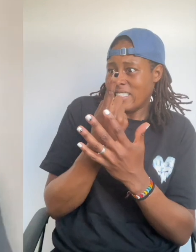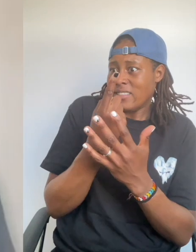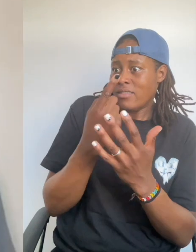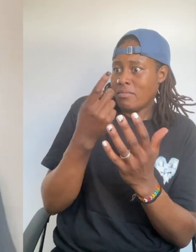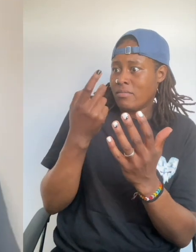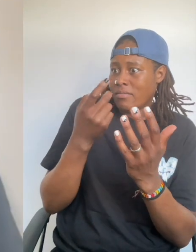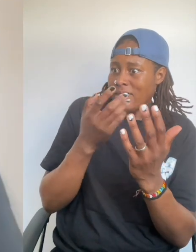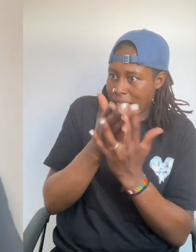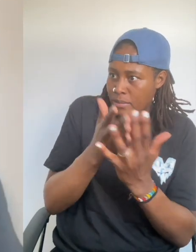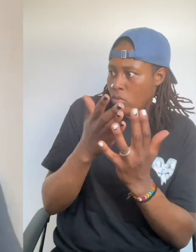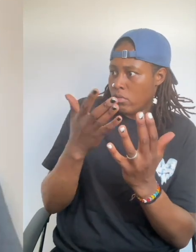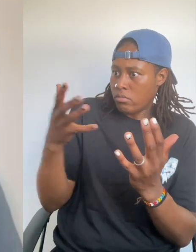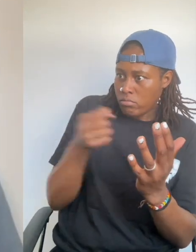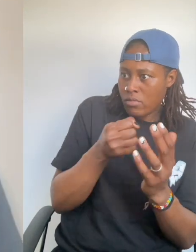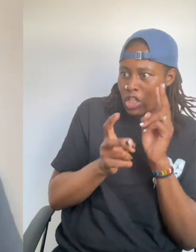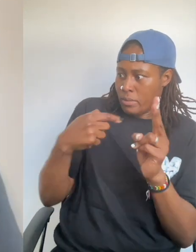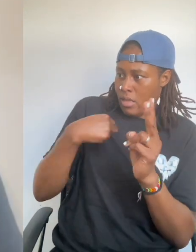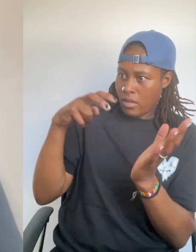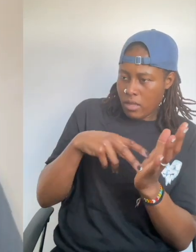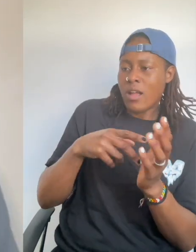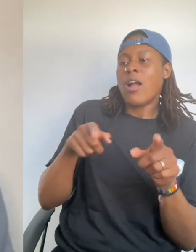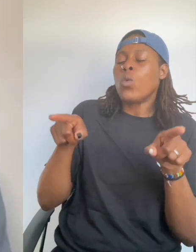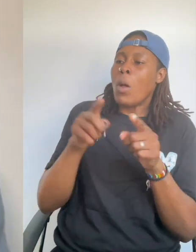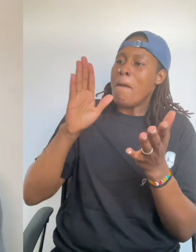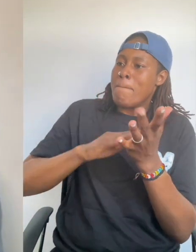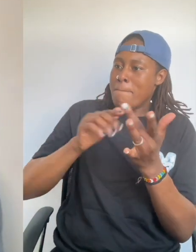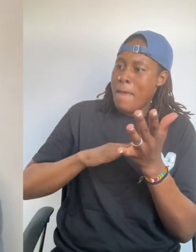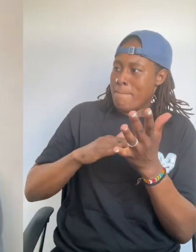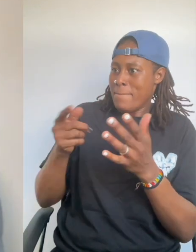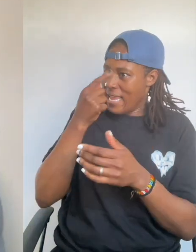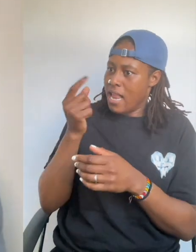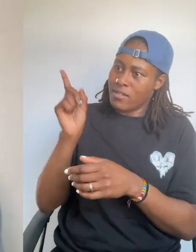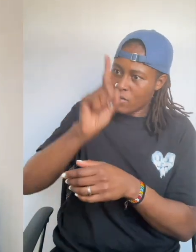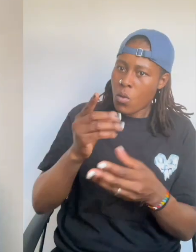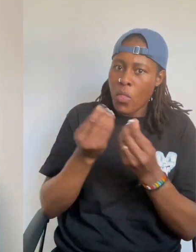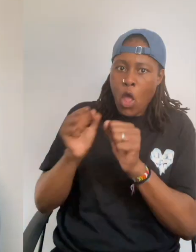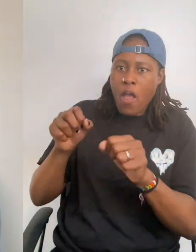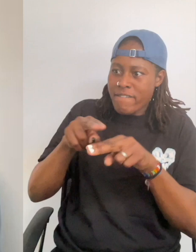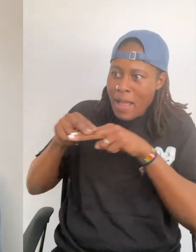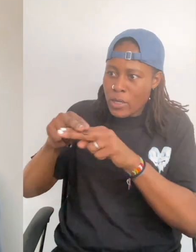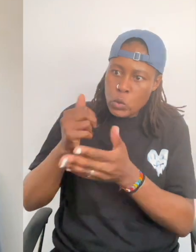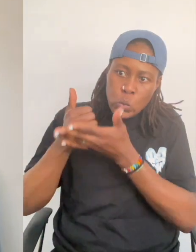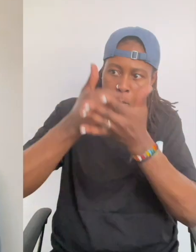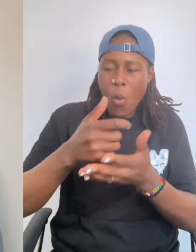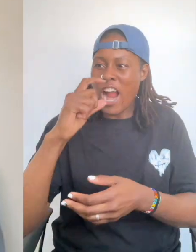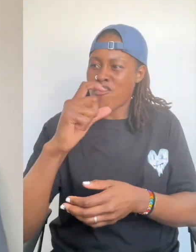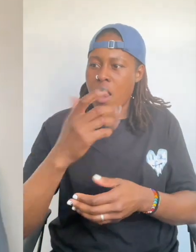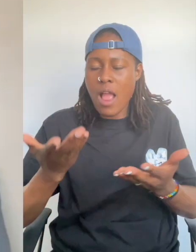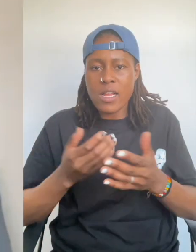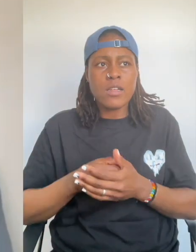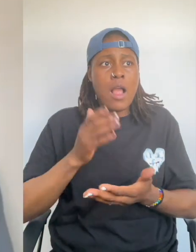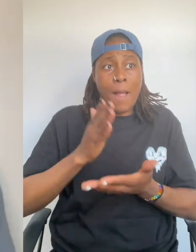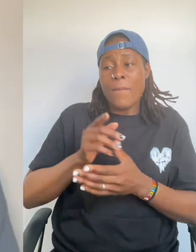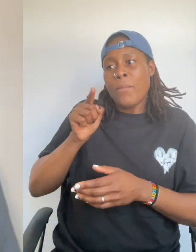for the event, and Mim was there with her family to support Caroline. So for the Royal Albert Hall, I would say yes, that was